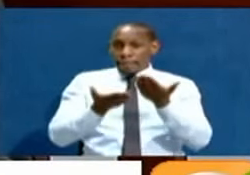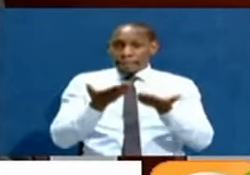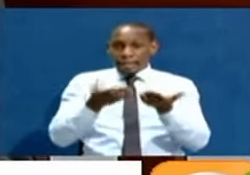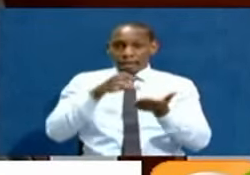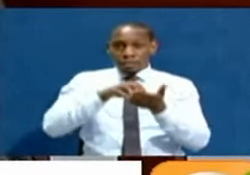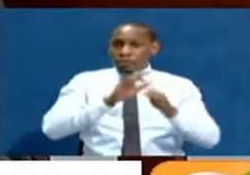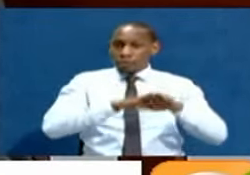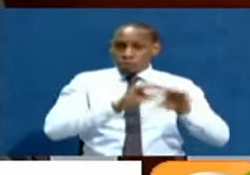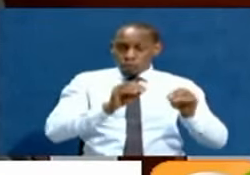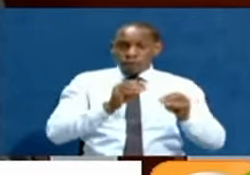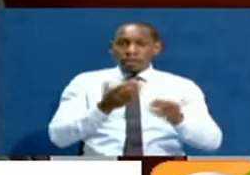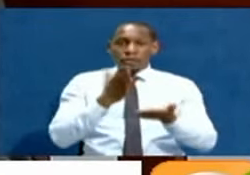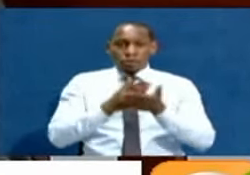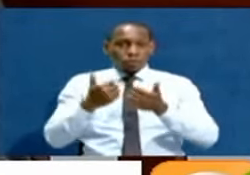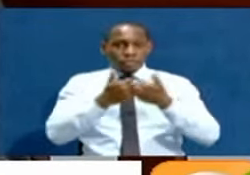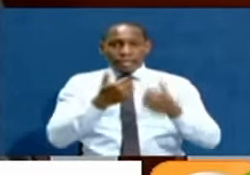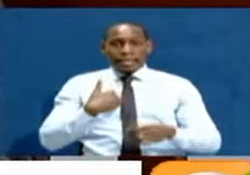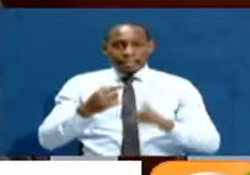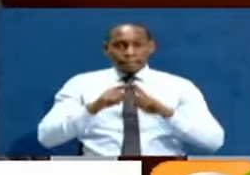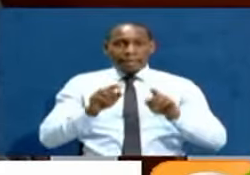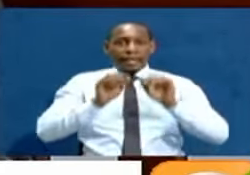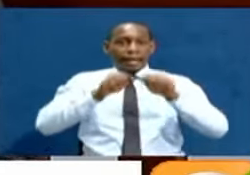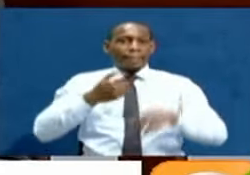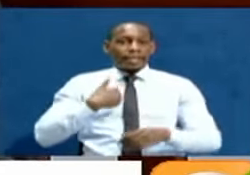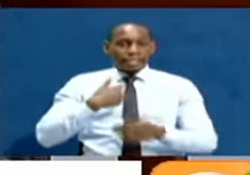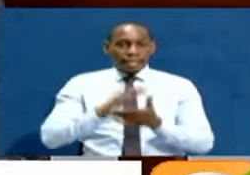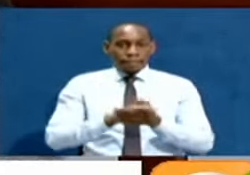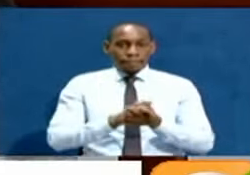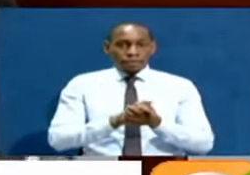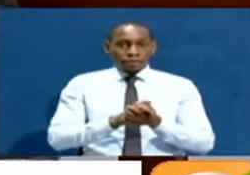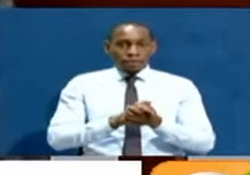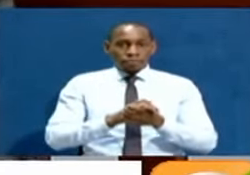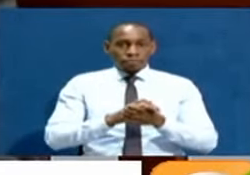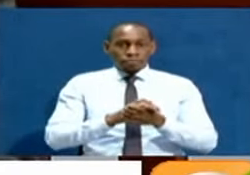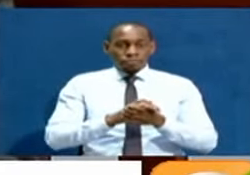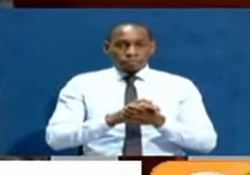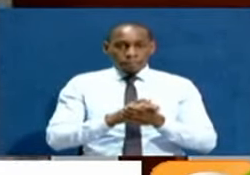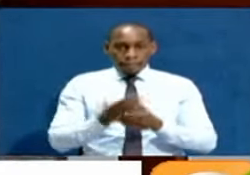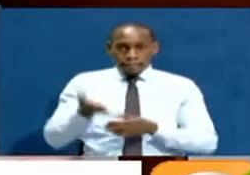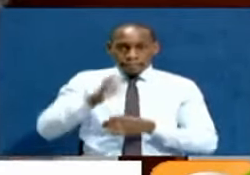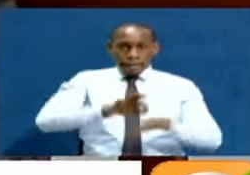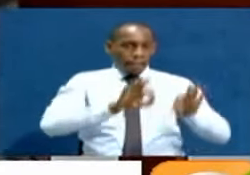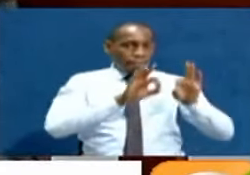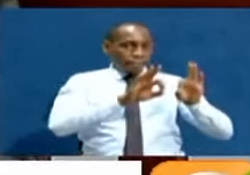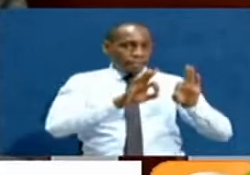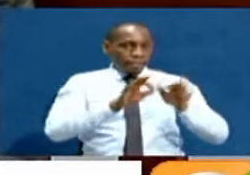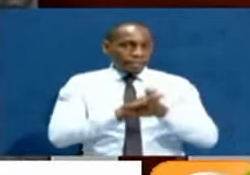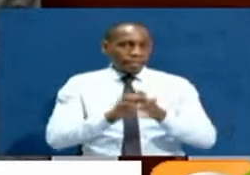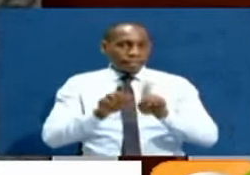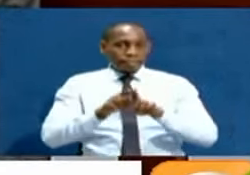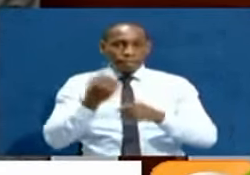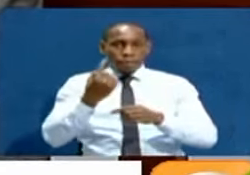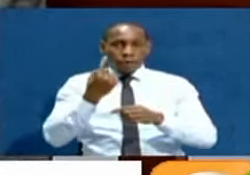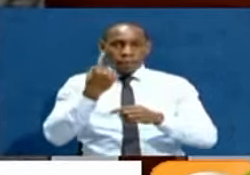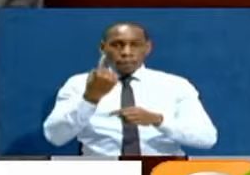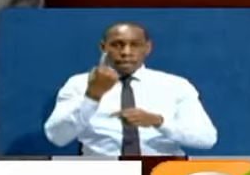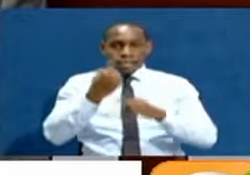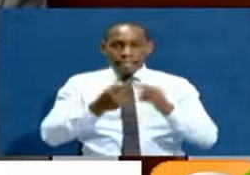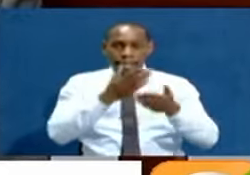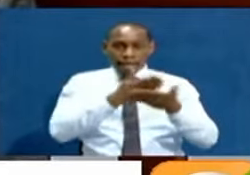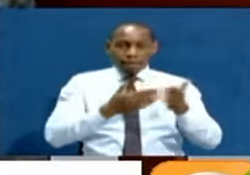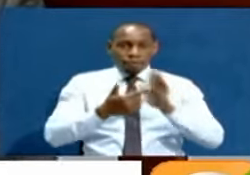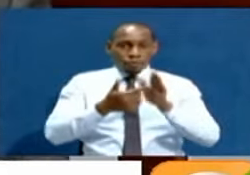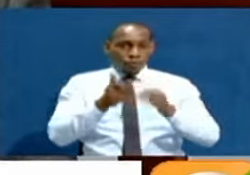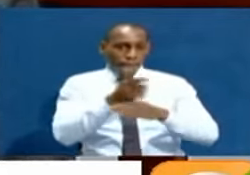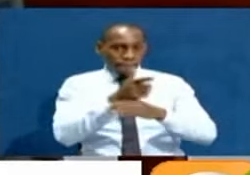be struggling, but we still have the ability to come out on top. And maybe I'm an optimist now, and maybe in a year and a half you'll show me a